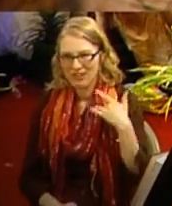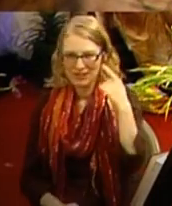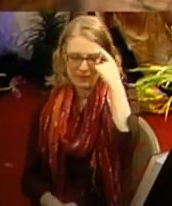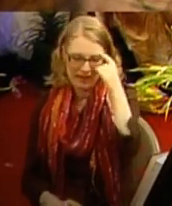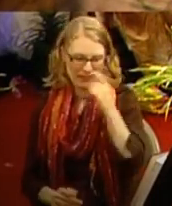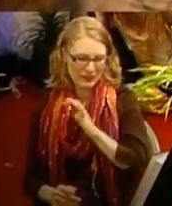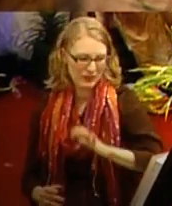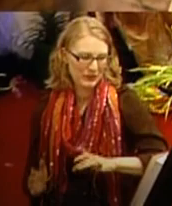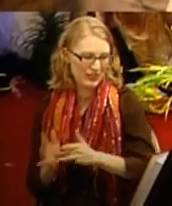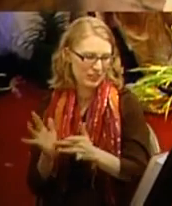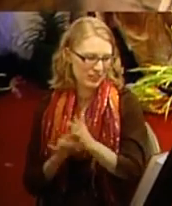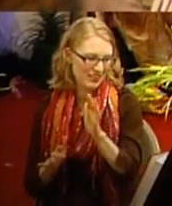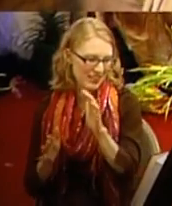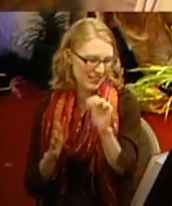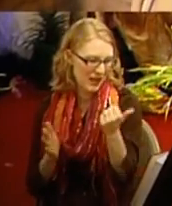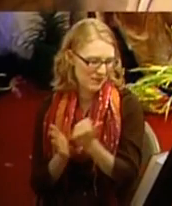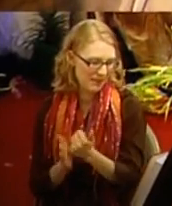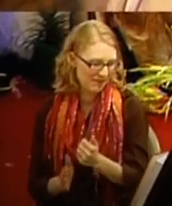Amen.